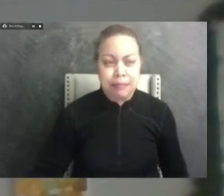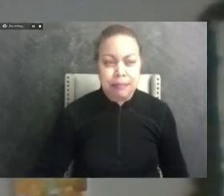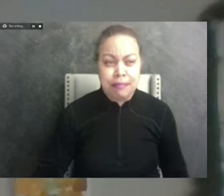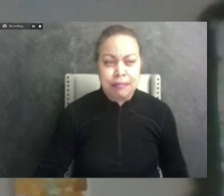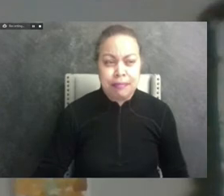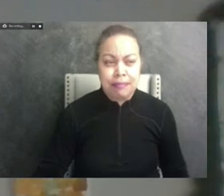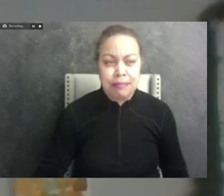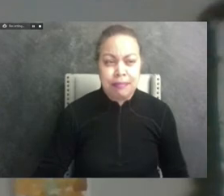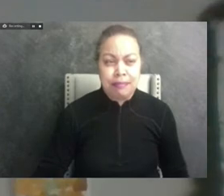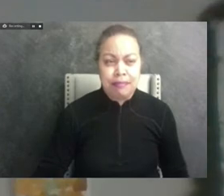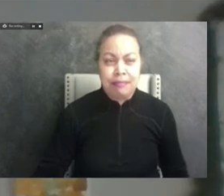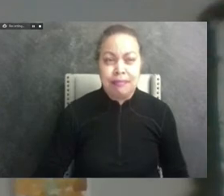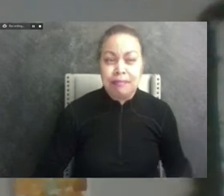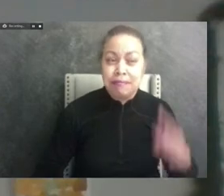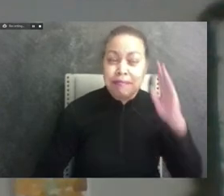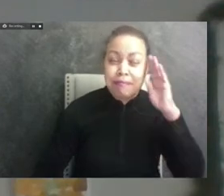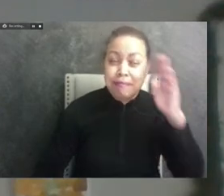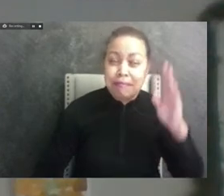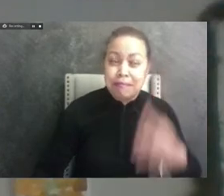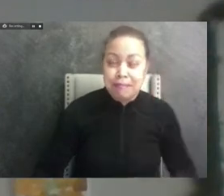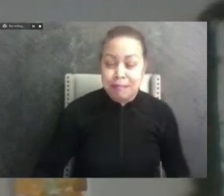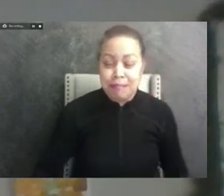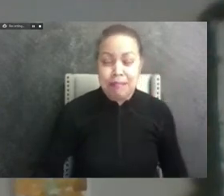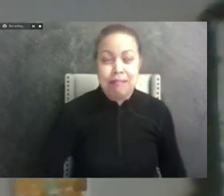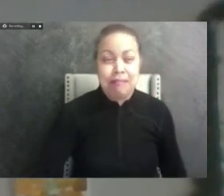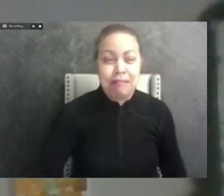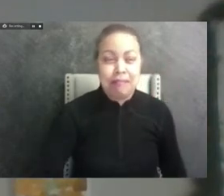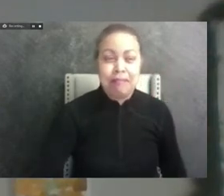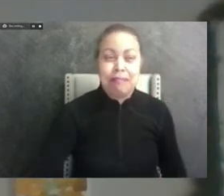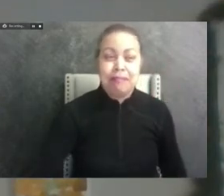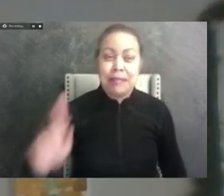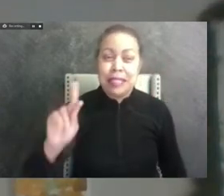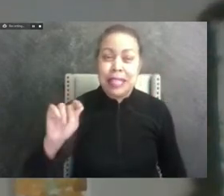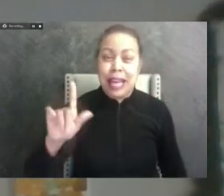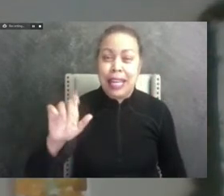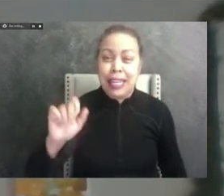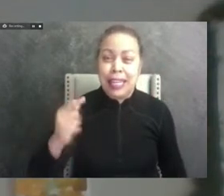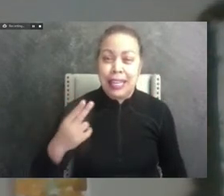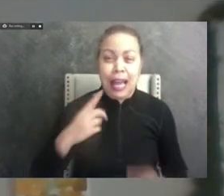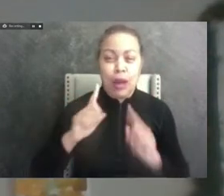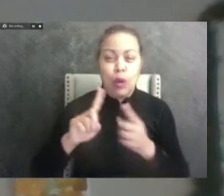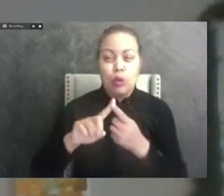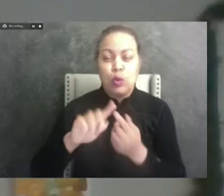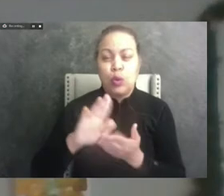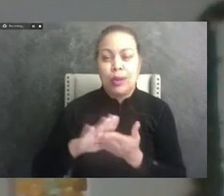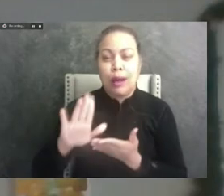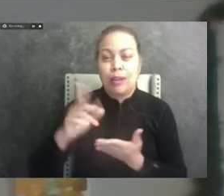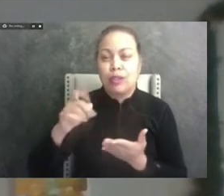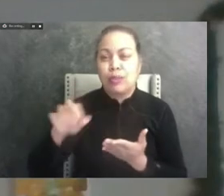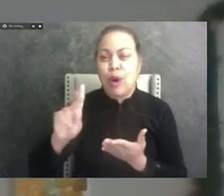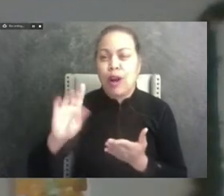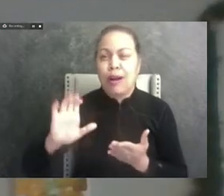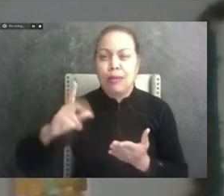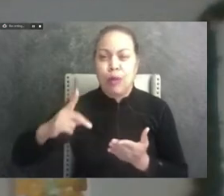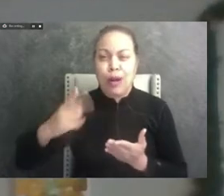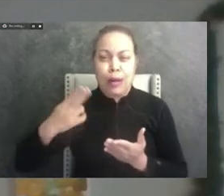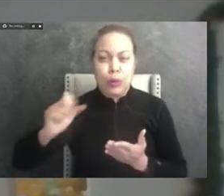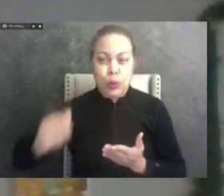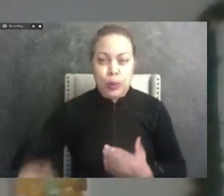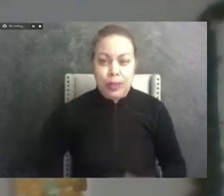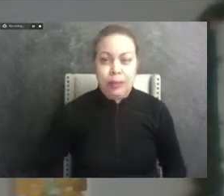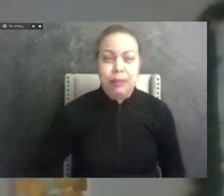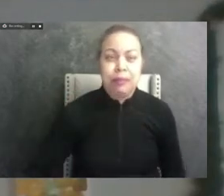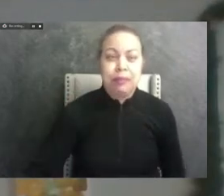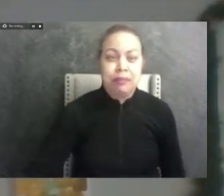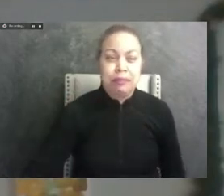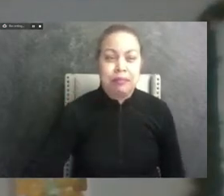Hi, my name is Kaylee Thurman. I go to College Park High School, and I will be reciting Emily Dickinson at